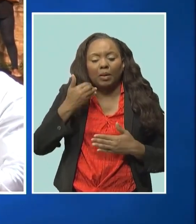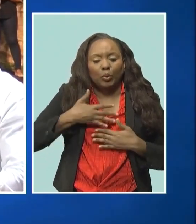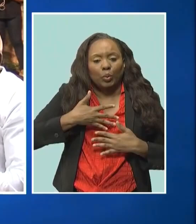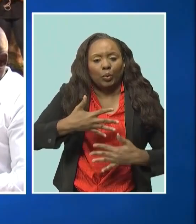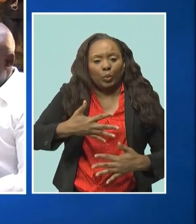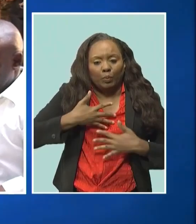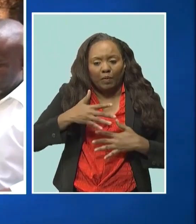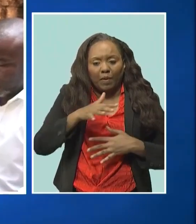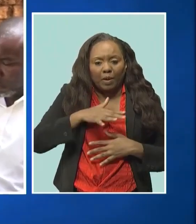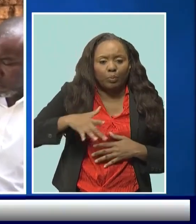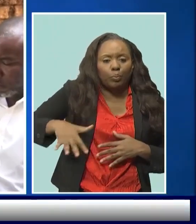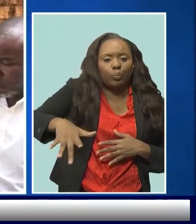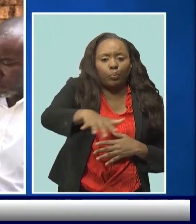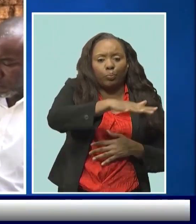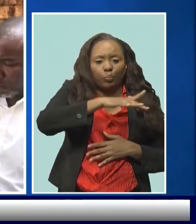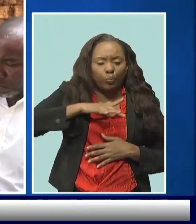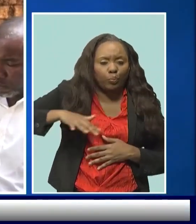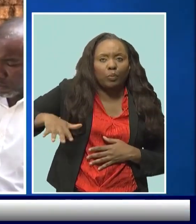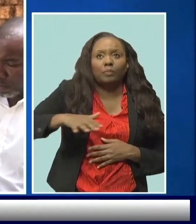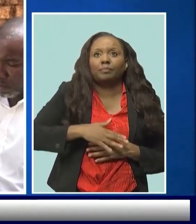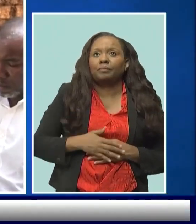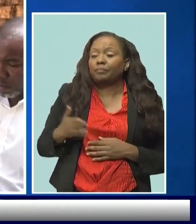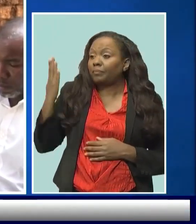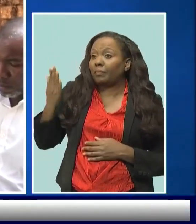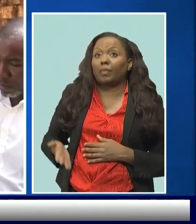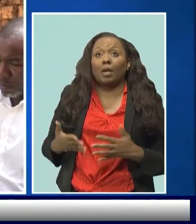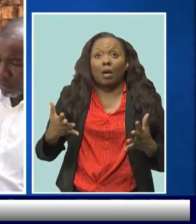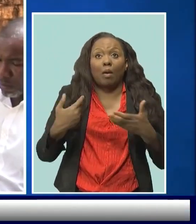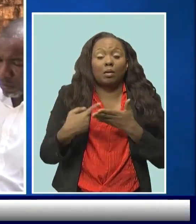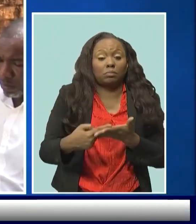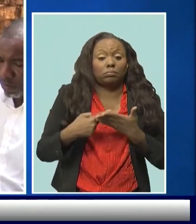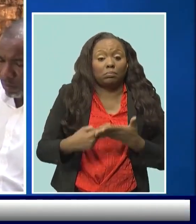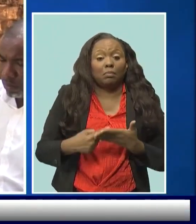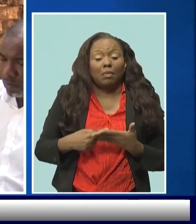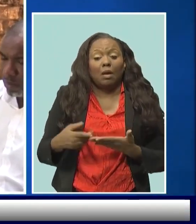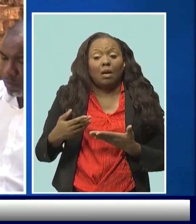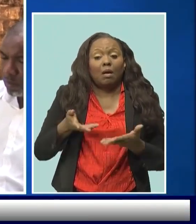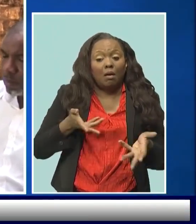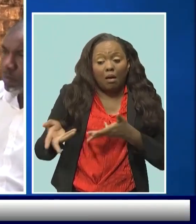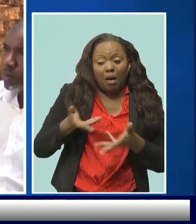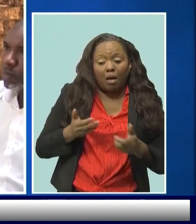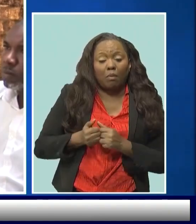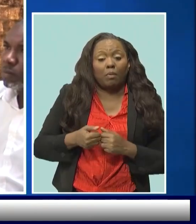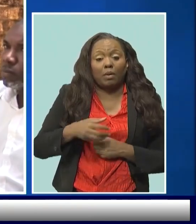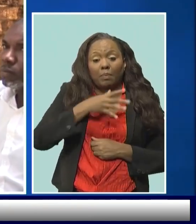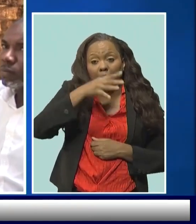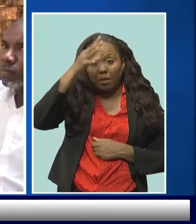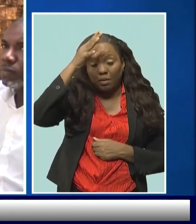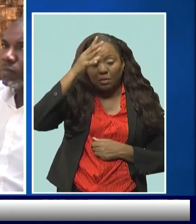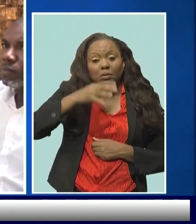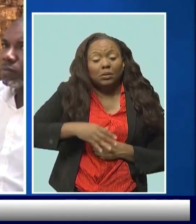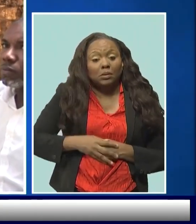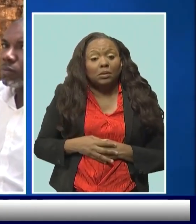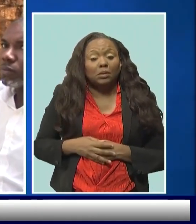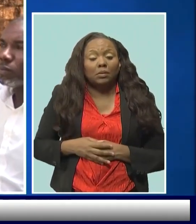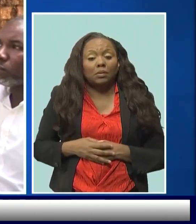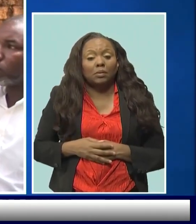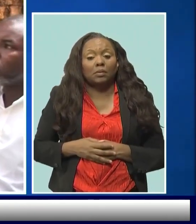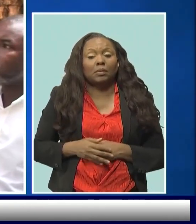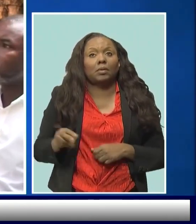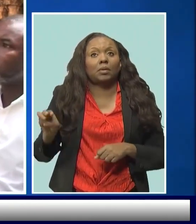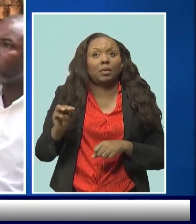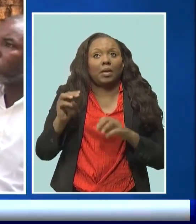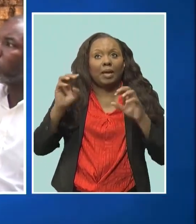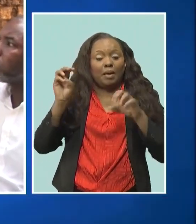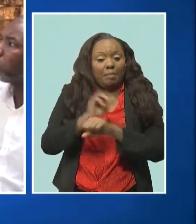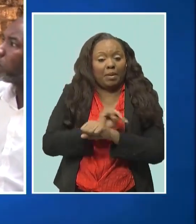clear, continuous conversation with the parents, and let us see how best we can make it possible, because as Minister McCartney